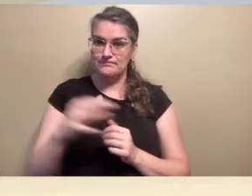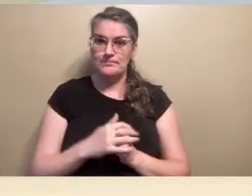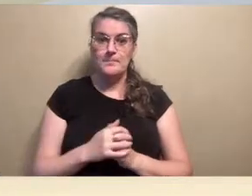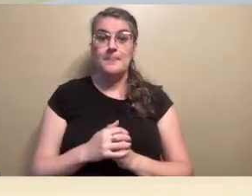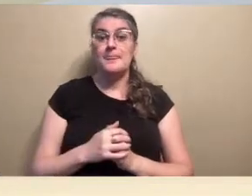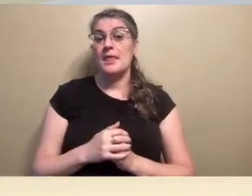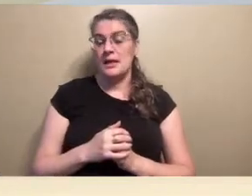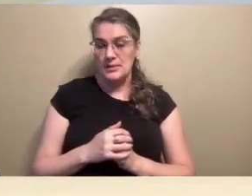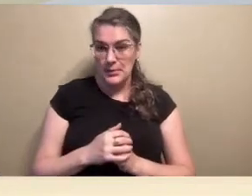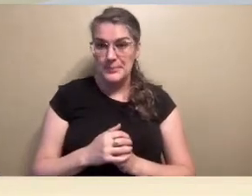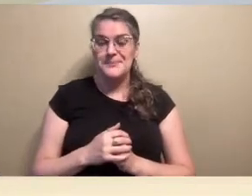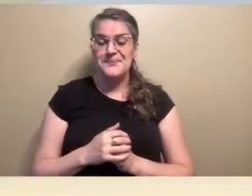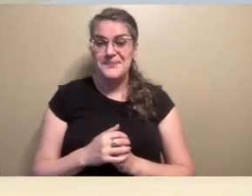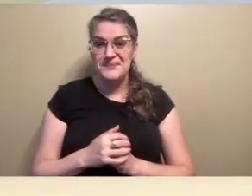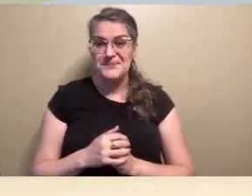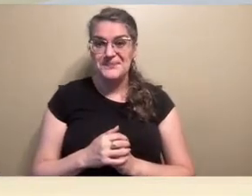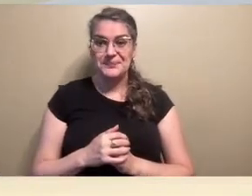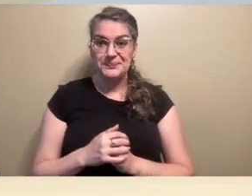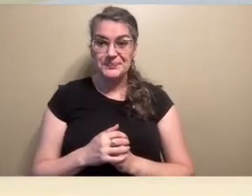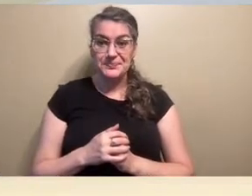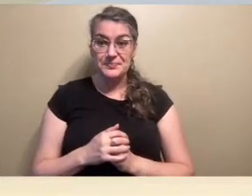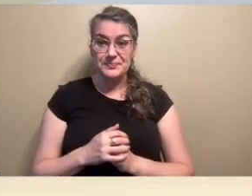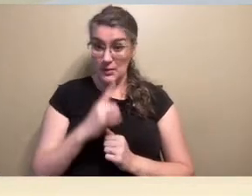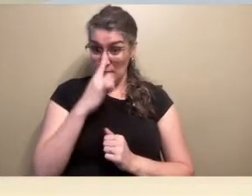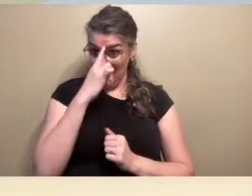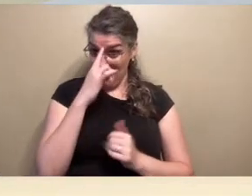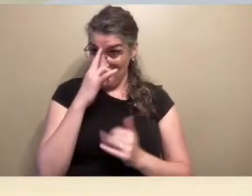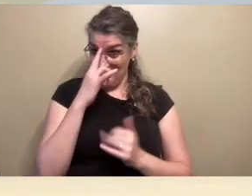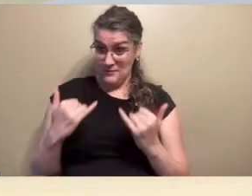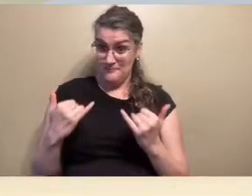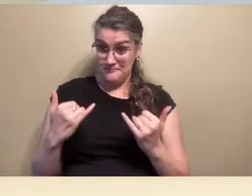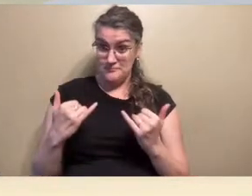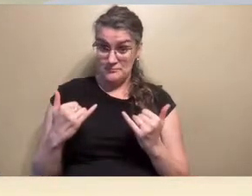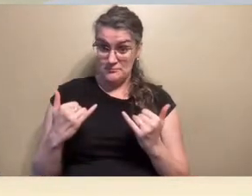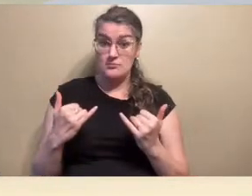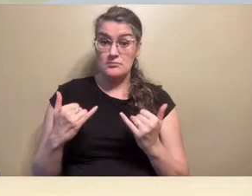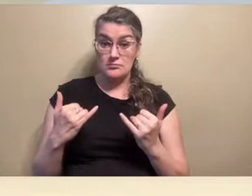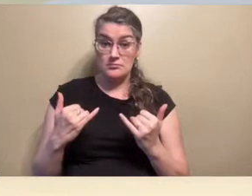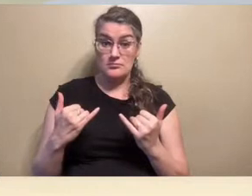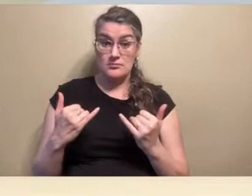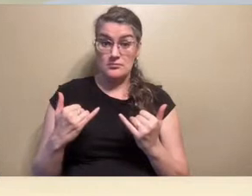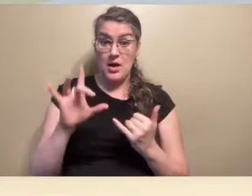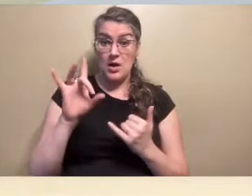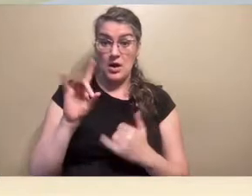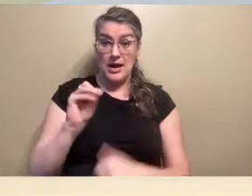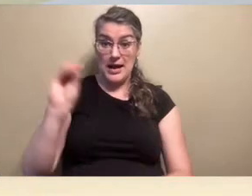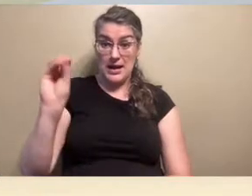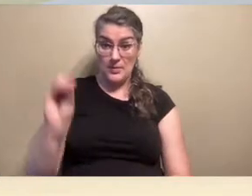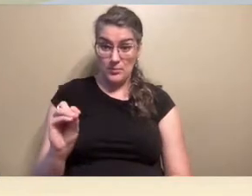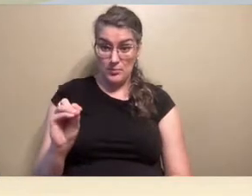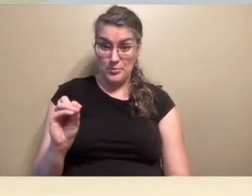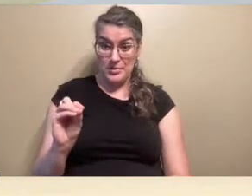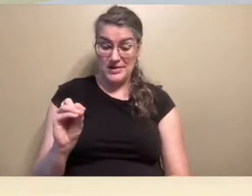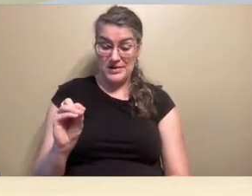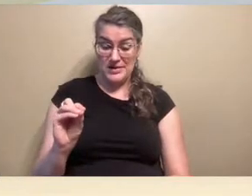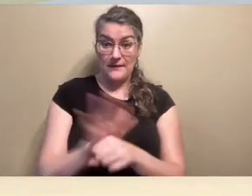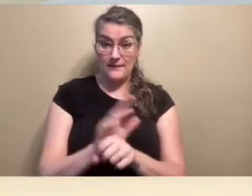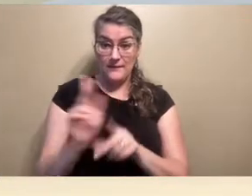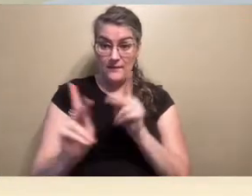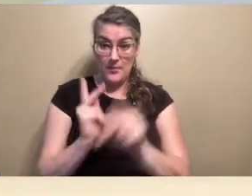part of the answer is that I think we'll actually achieve a goal of having 80% of our population